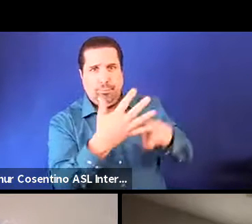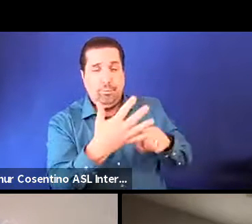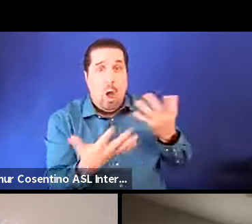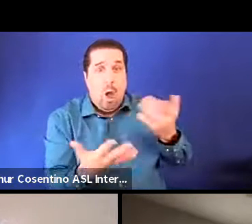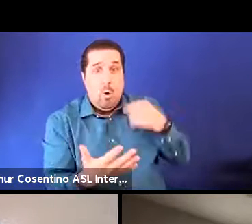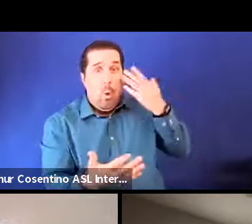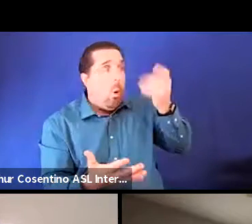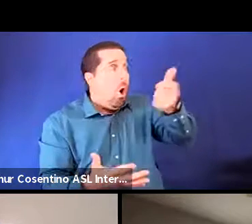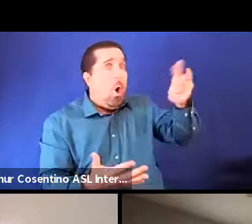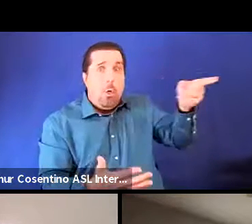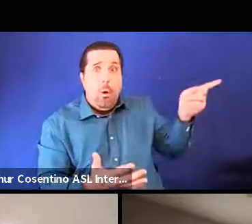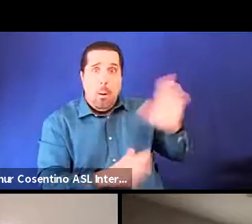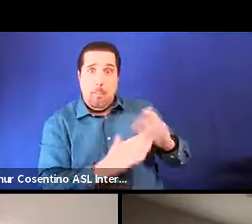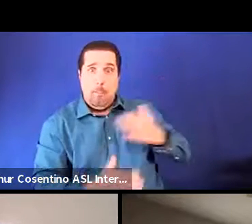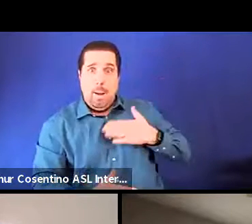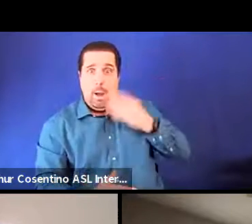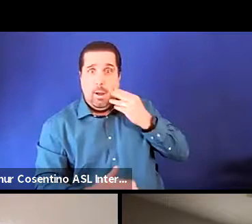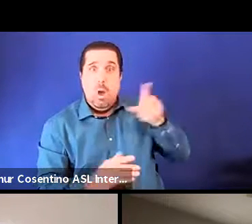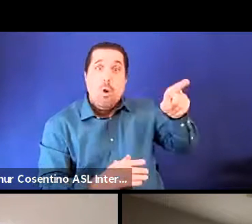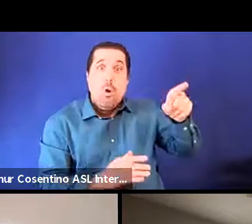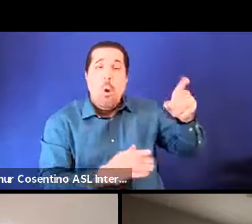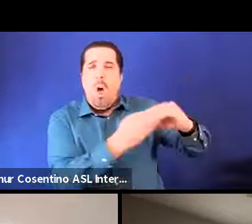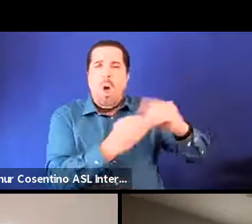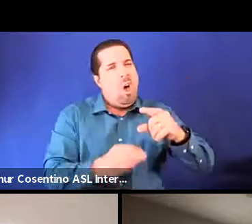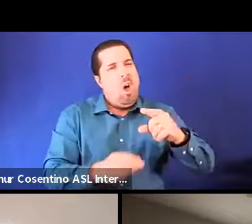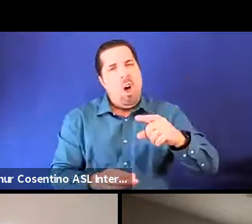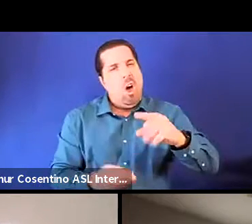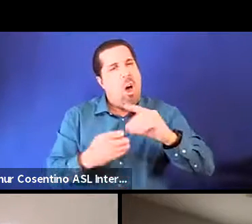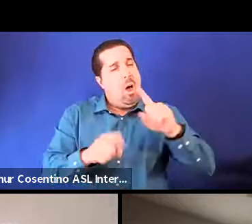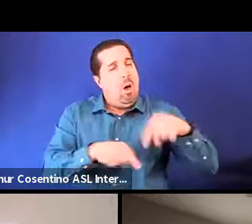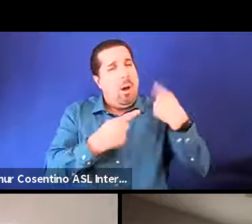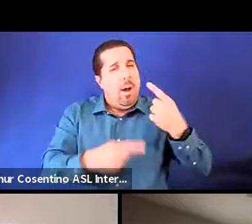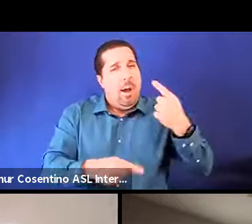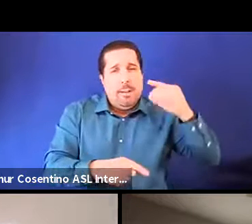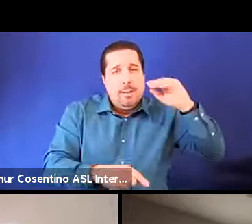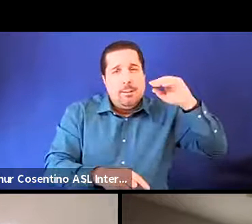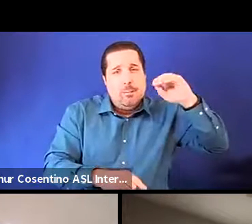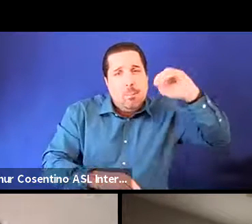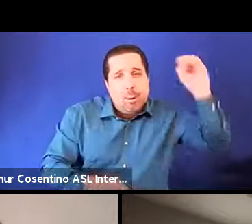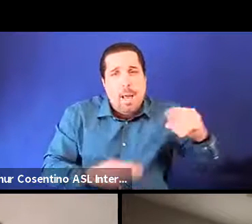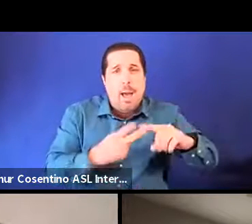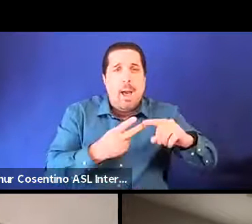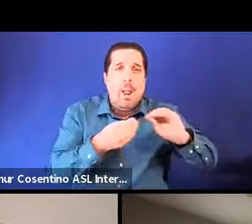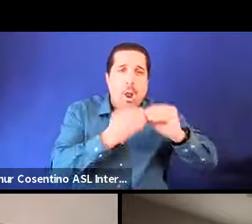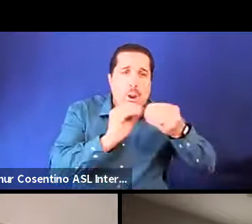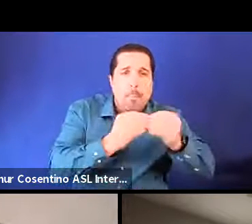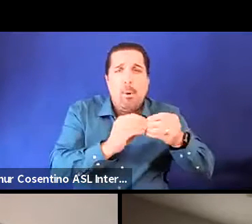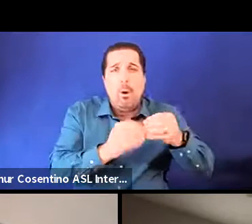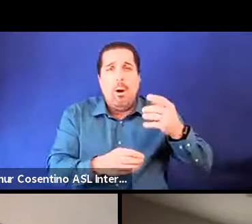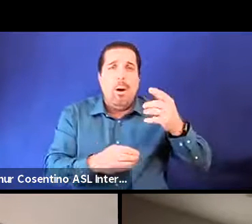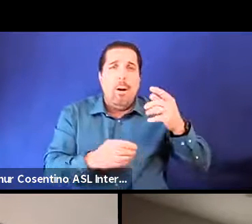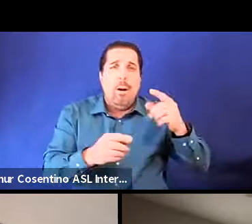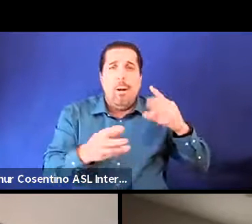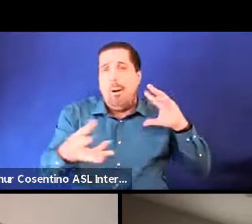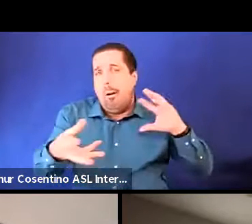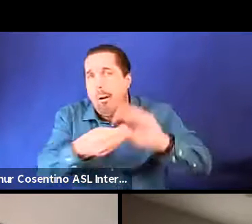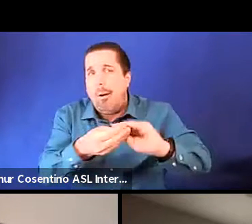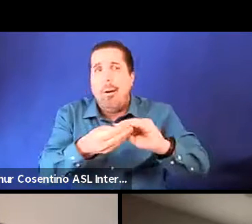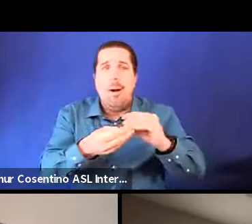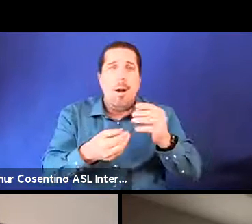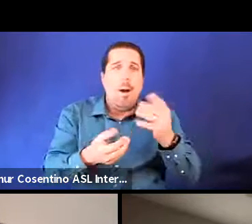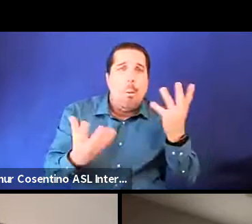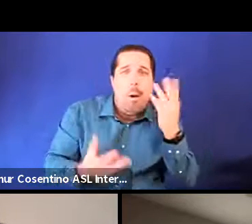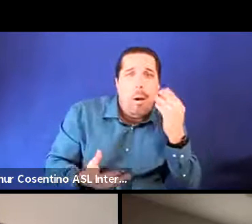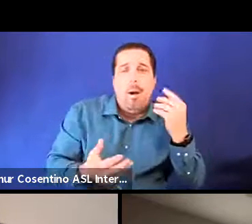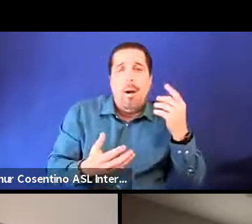happened. Because they can argue against statistics, they can argue against data, they can argue, rebut your reports or whatever, but they cannot argue with your lived experience. Like this